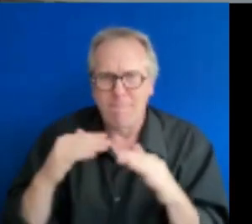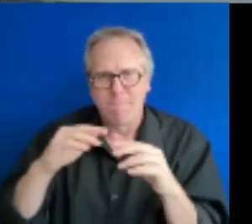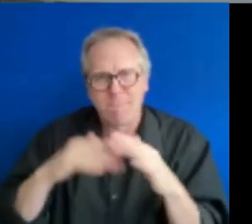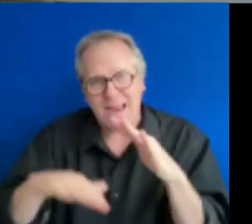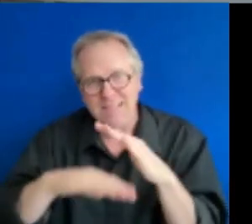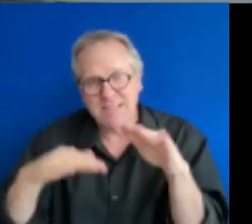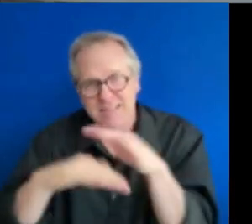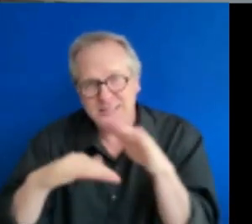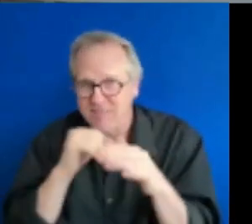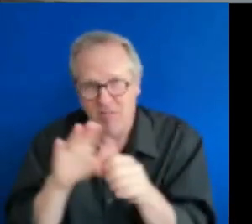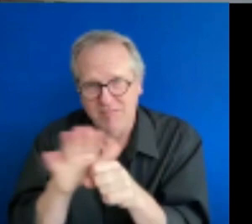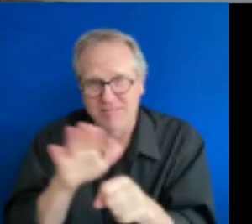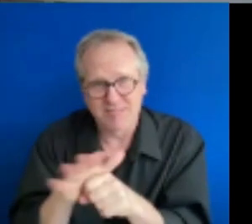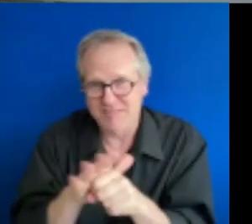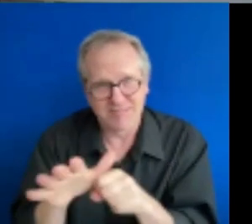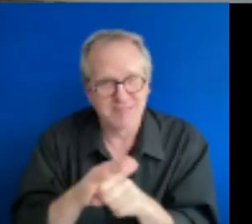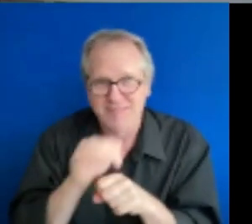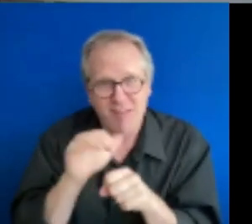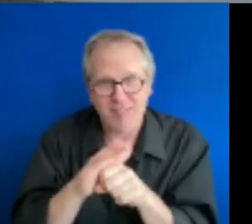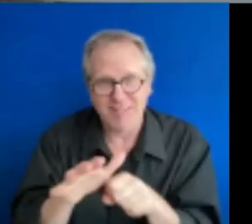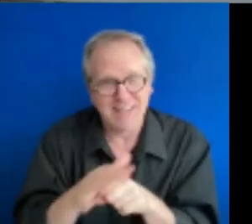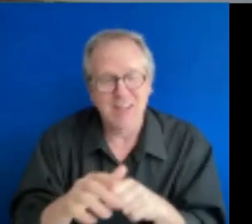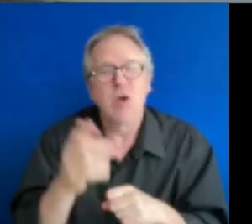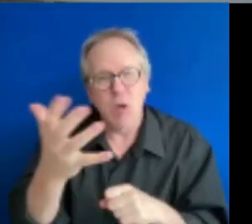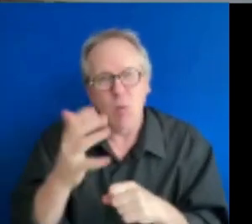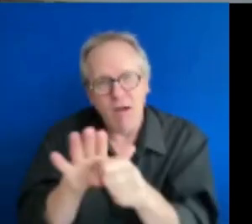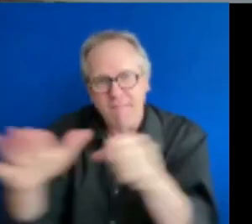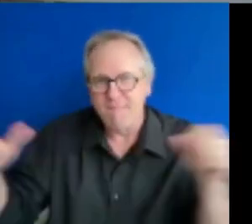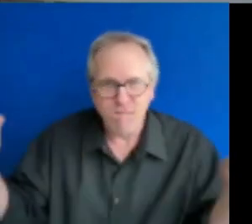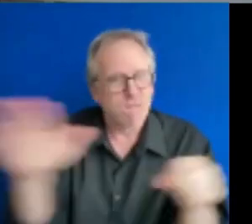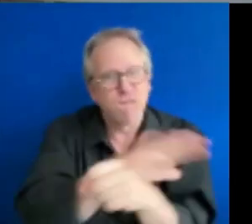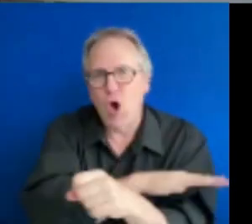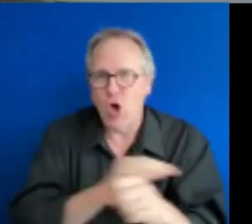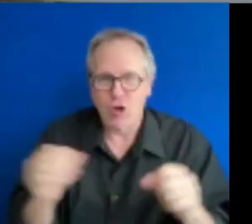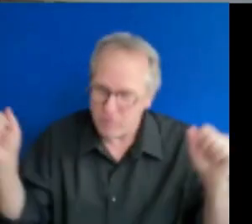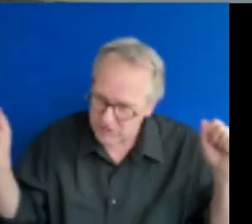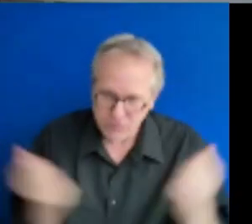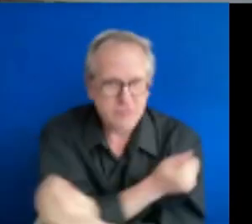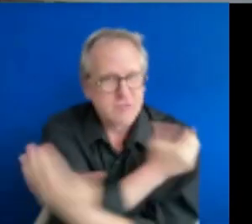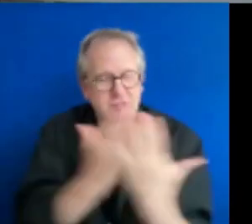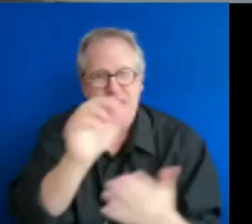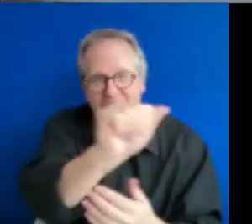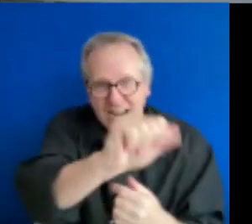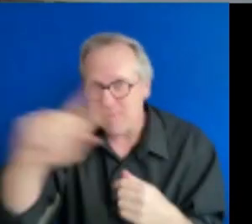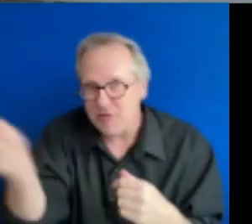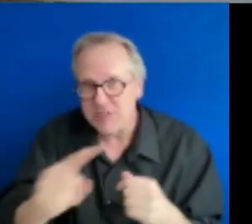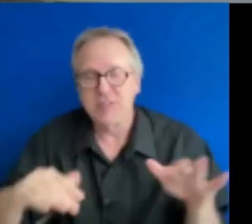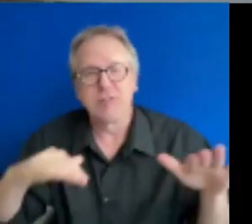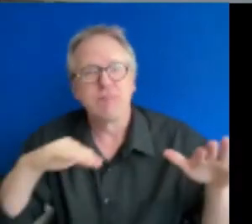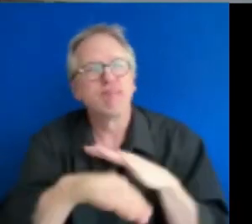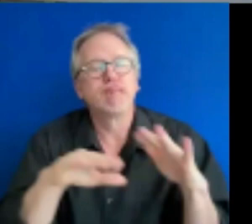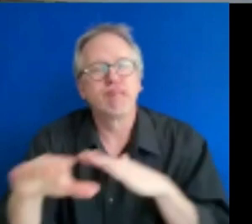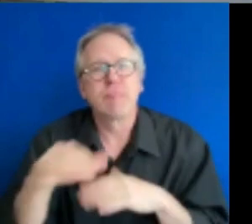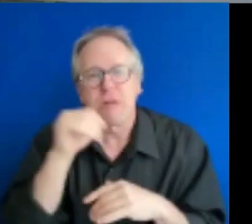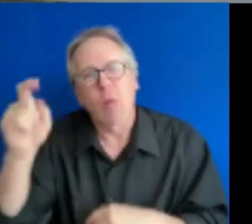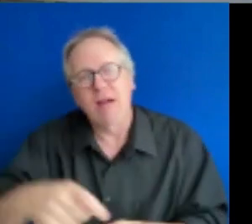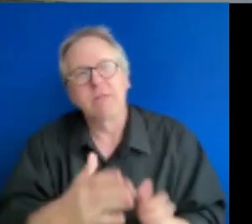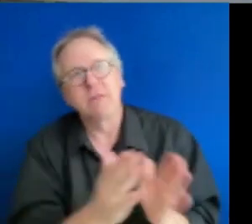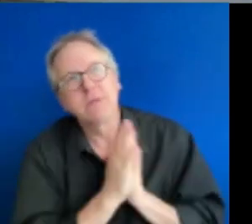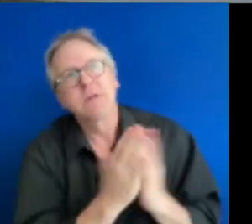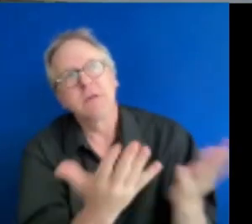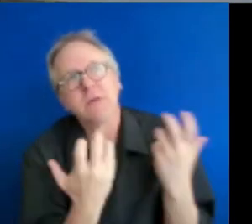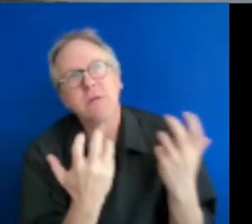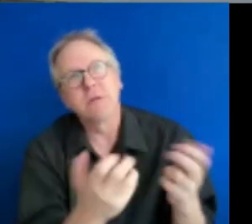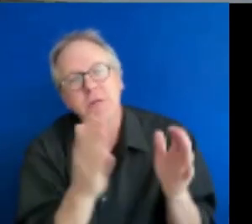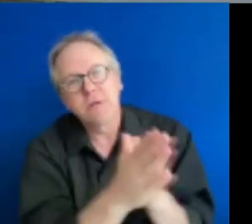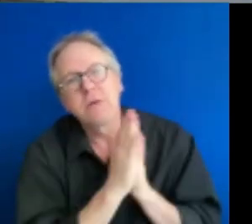is not nearly enough. We want full immersive inclusion without having to demand it all the time. So